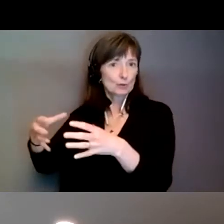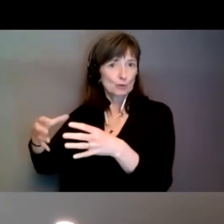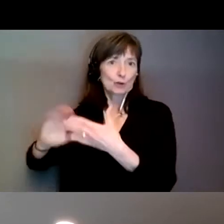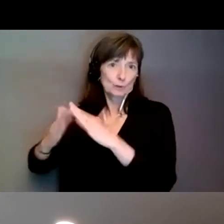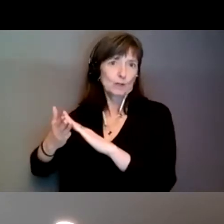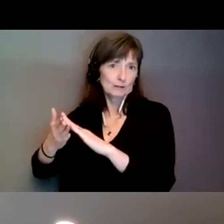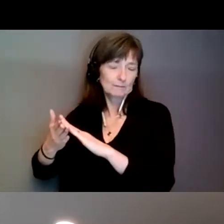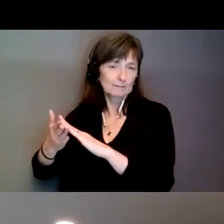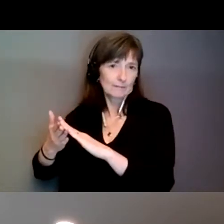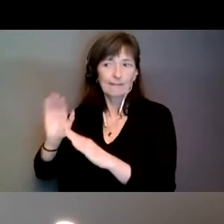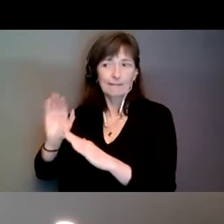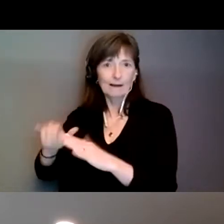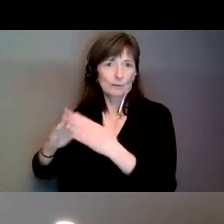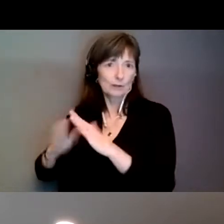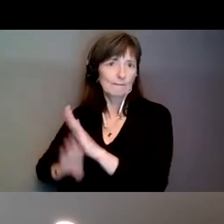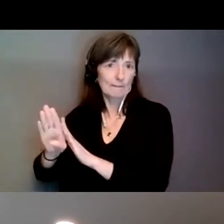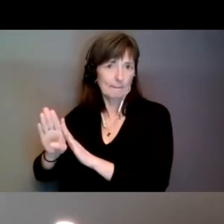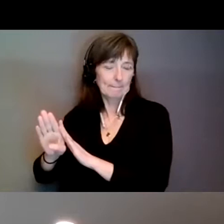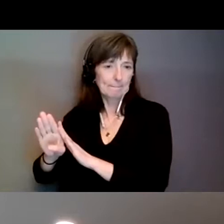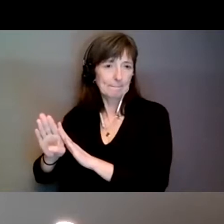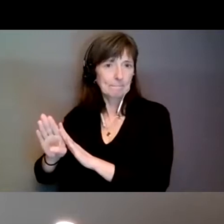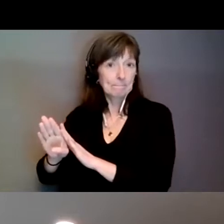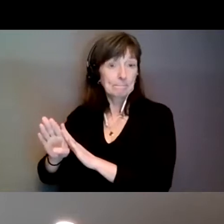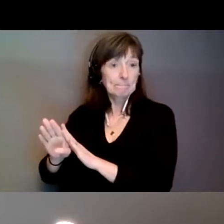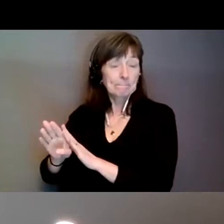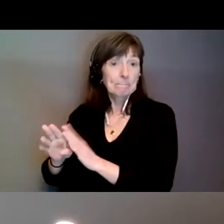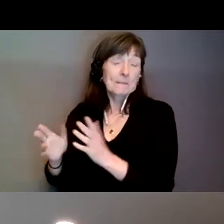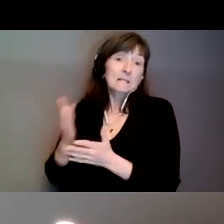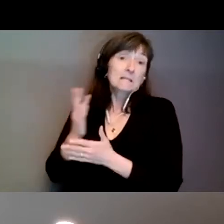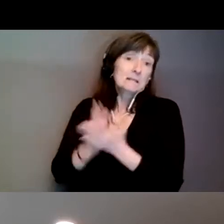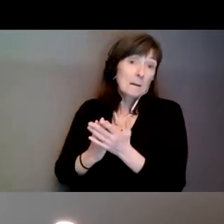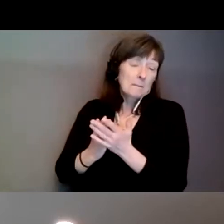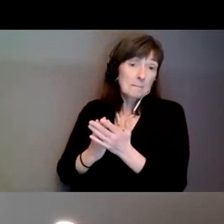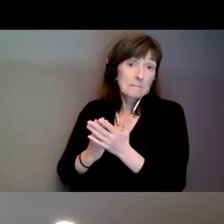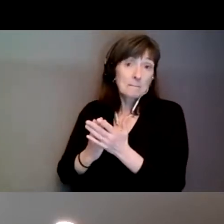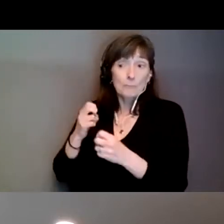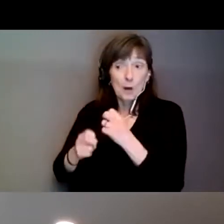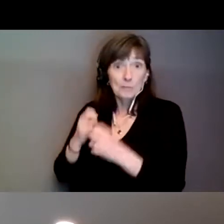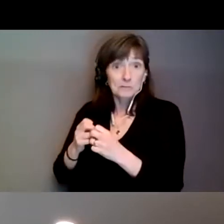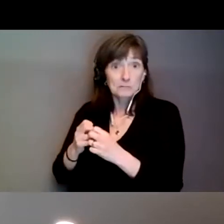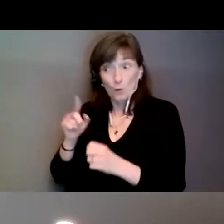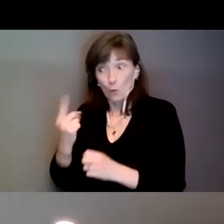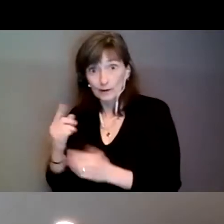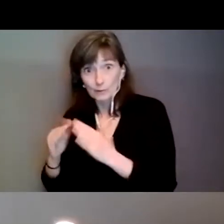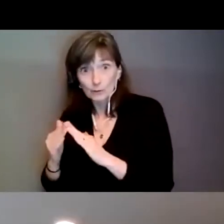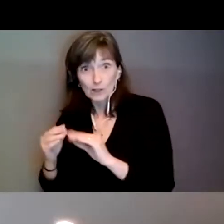community. Mhm. There are certain things that are applicable that are universal, others aren't at all.